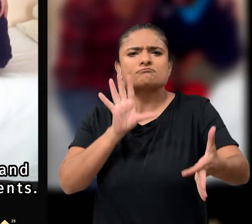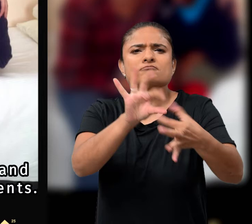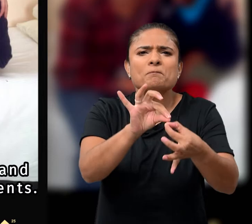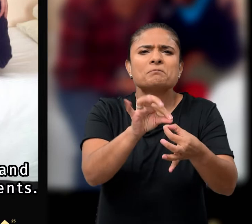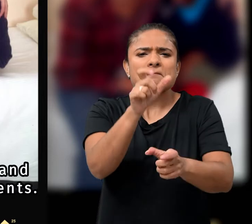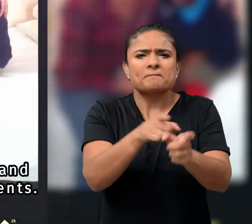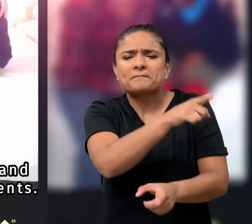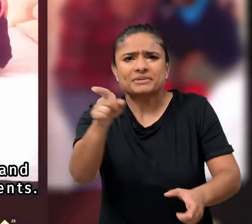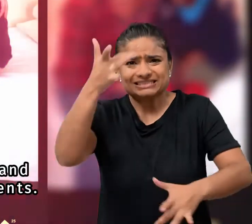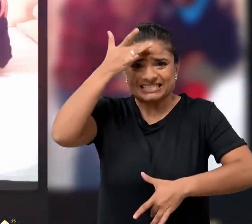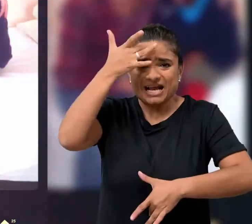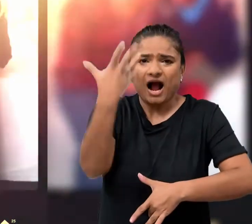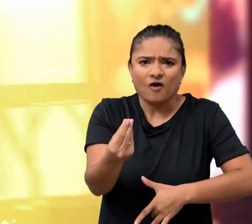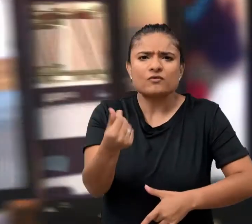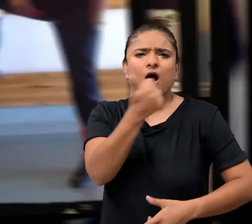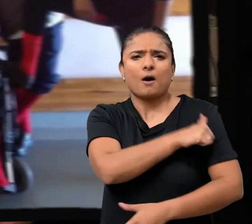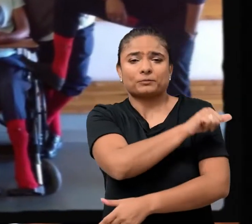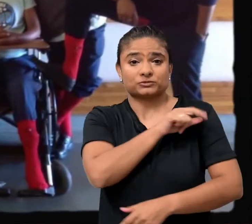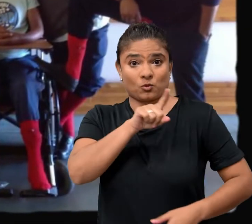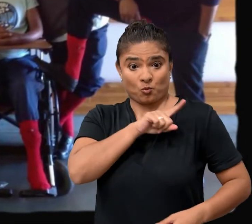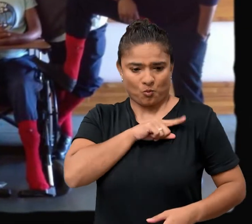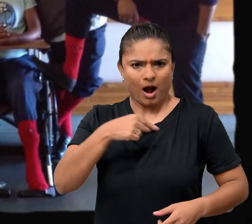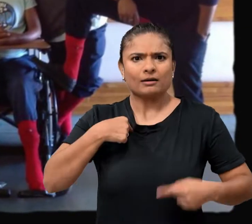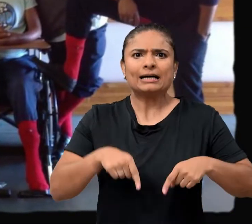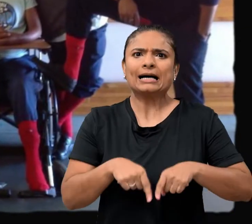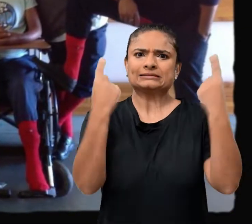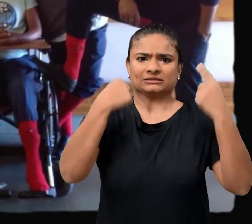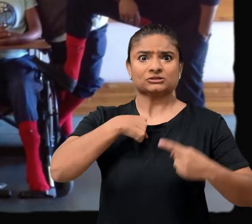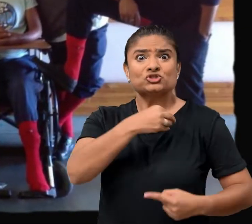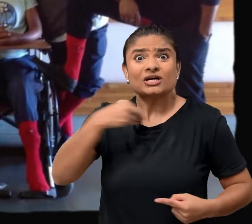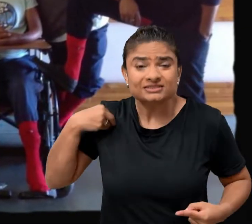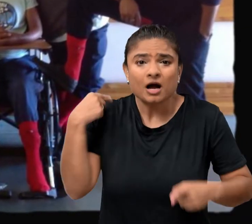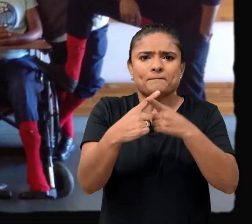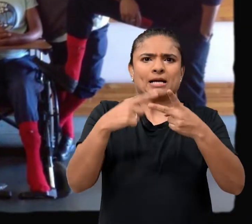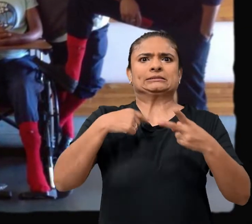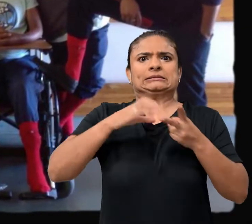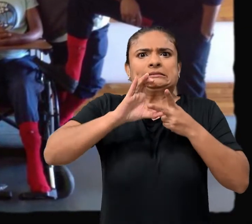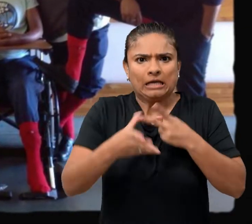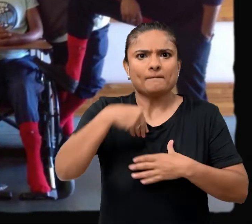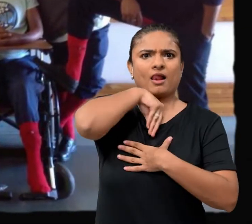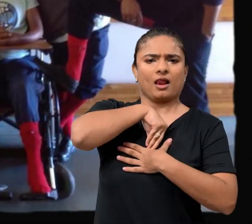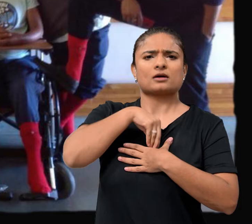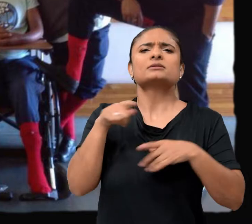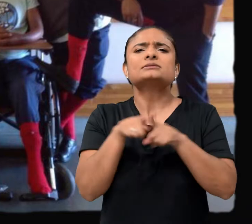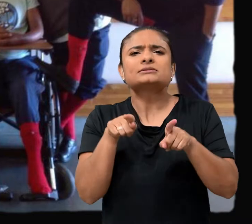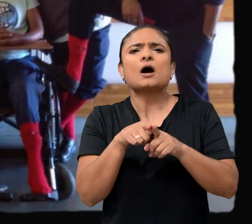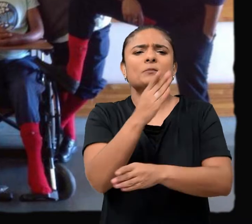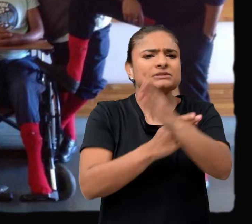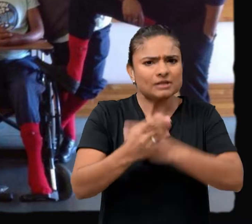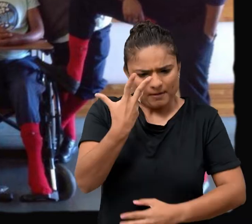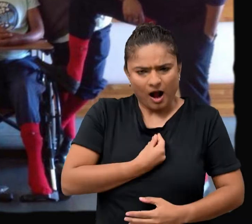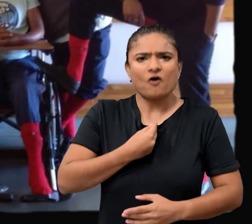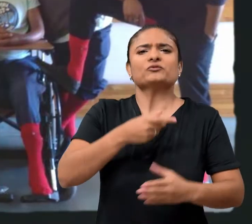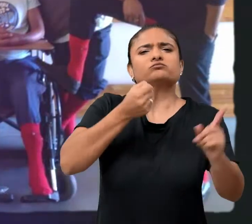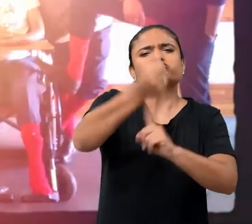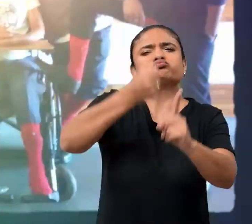connection with her patients. Because of her unique position and voice within society, she has taken on a disability rights